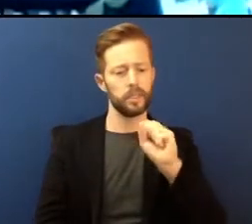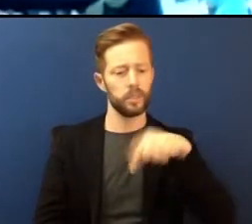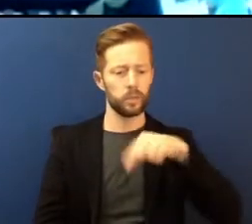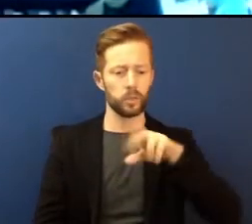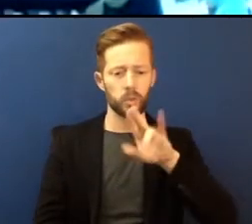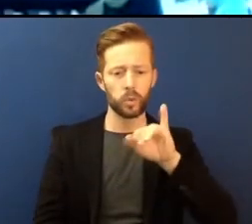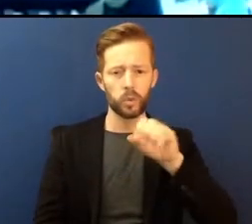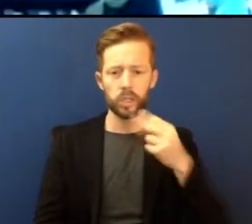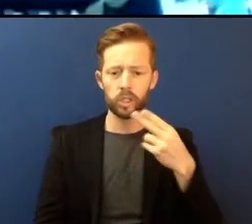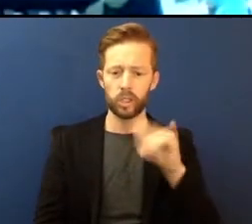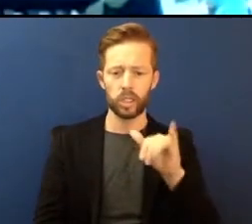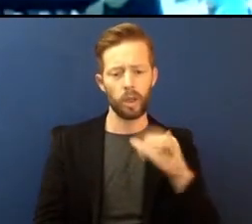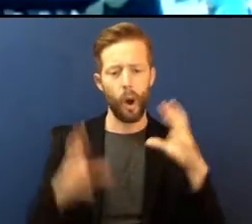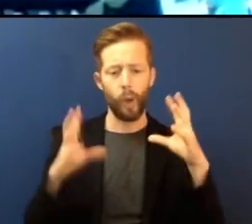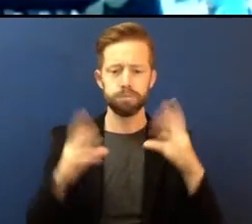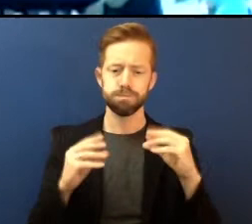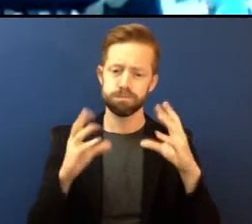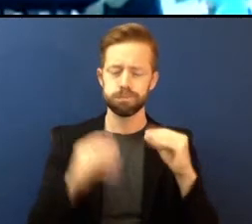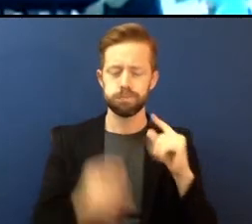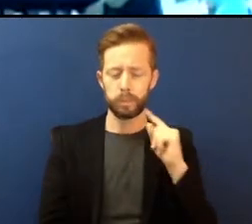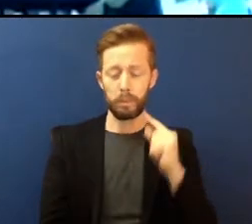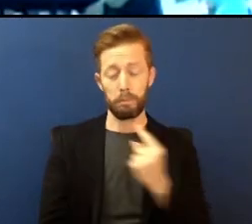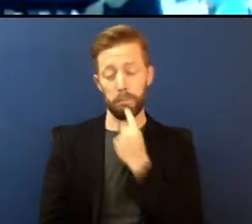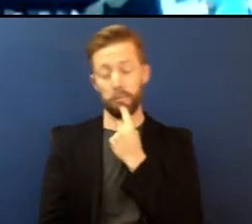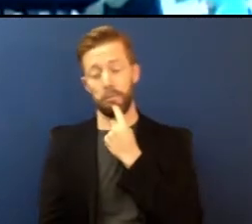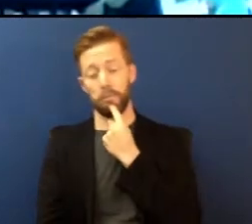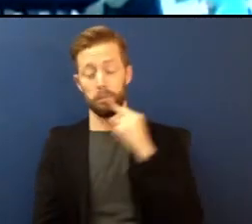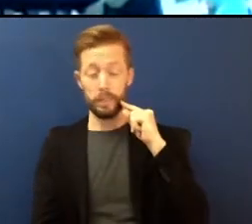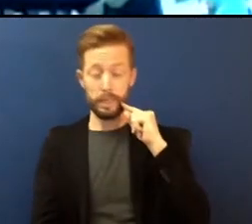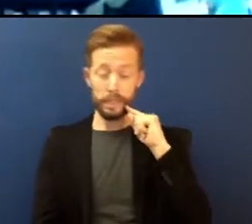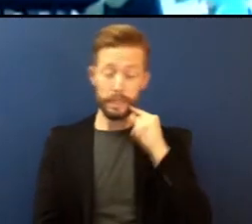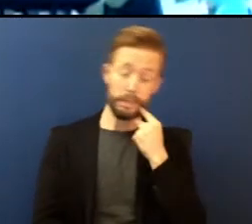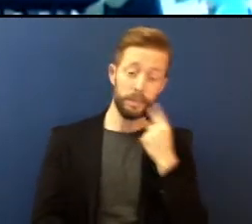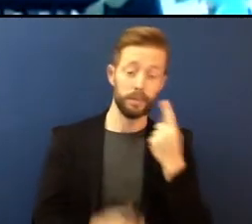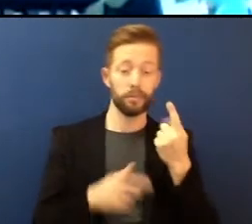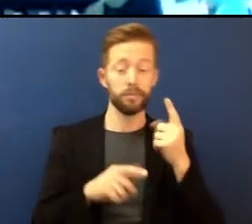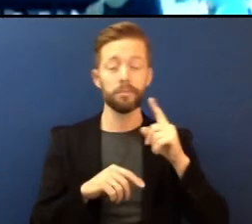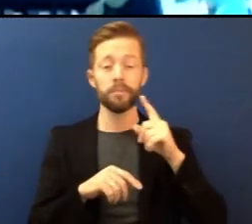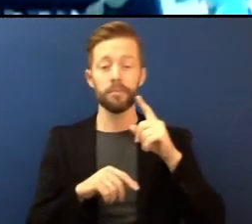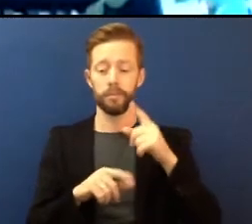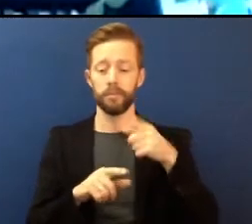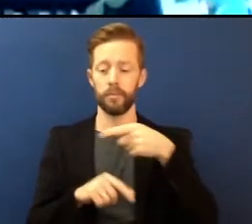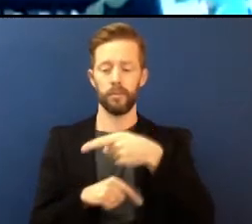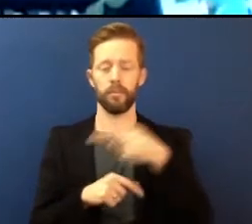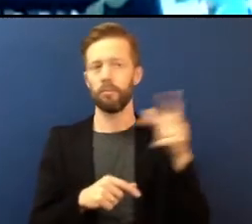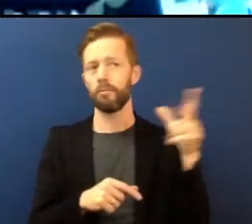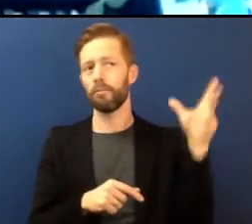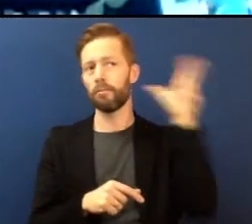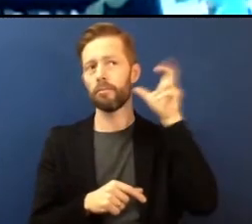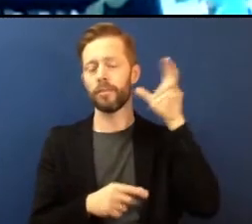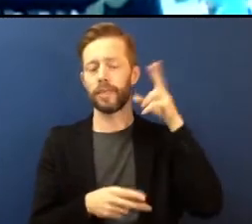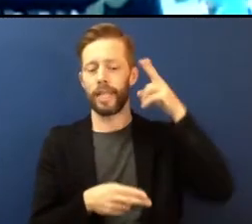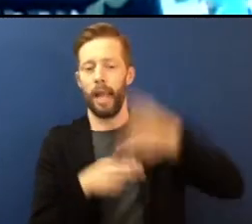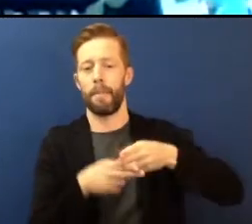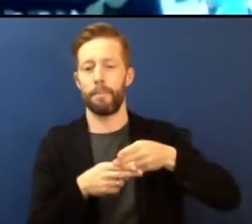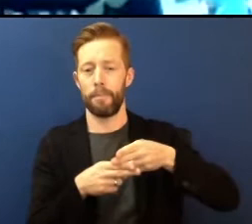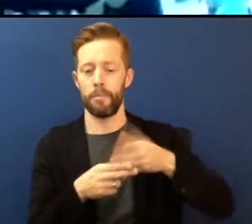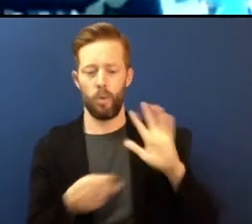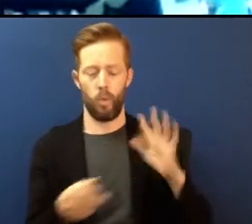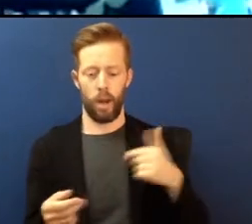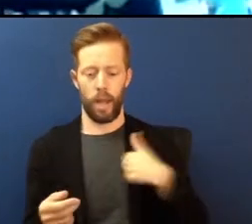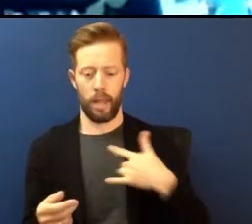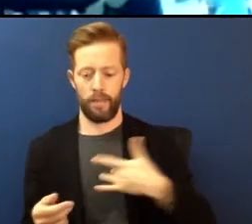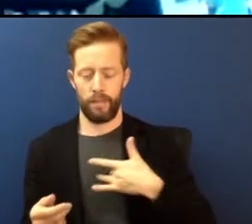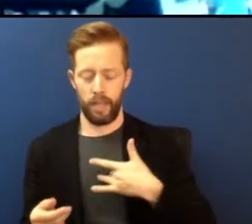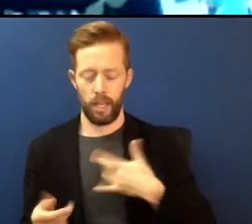Oh, that's squishy, or that's soft, or that's sour, or that tastes bitter. So they're hearing the names of